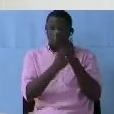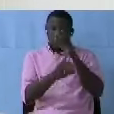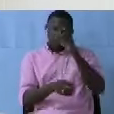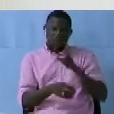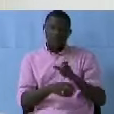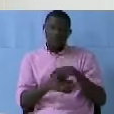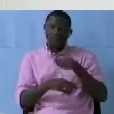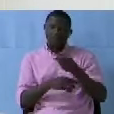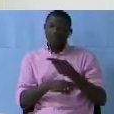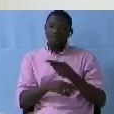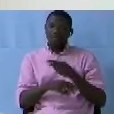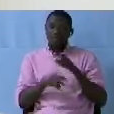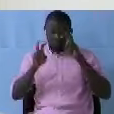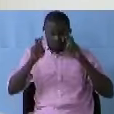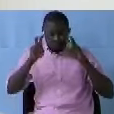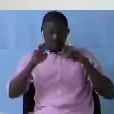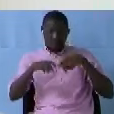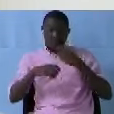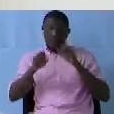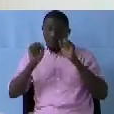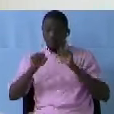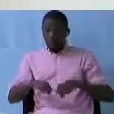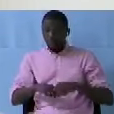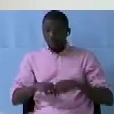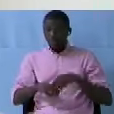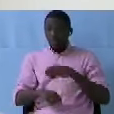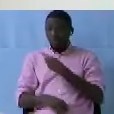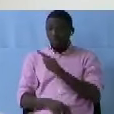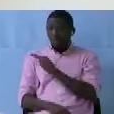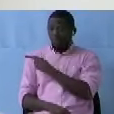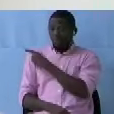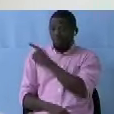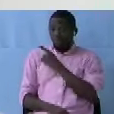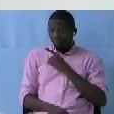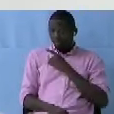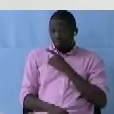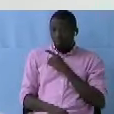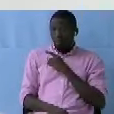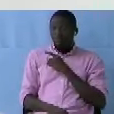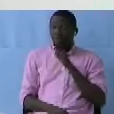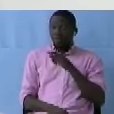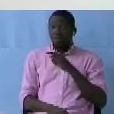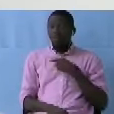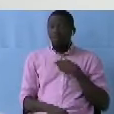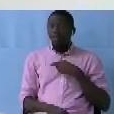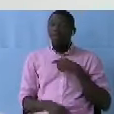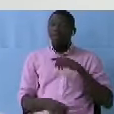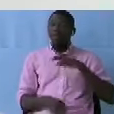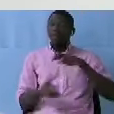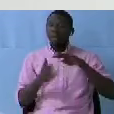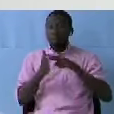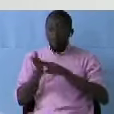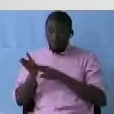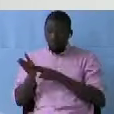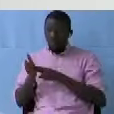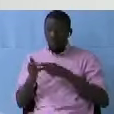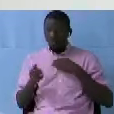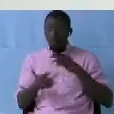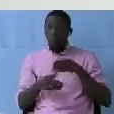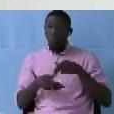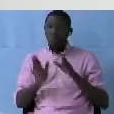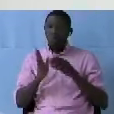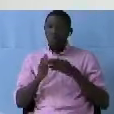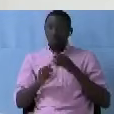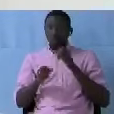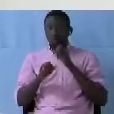examination and possible treatment. Dafa dess nak ci implies some form of consent. Dafa dess nak ci ki nga xamne moy faju